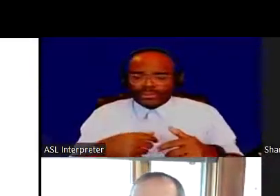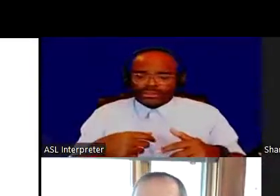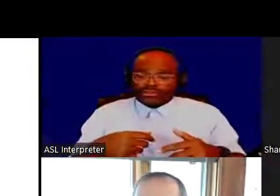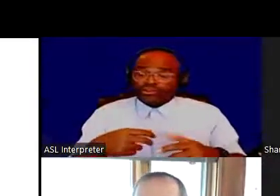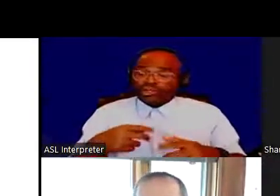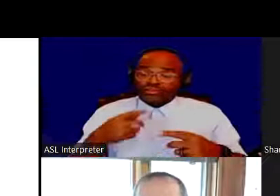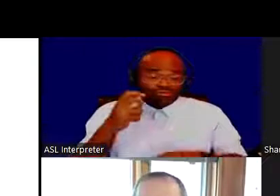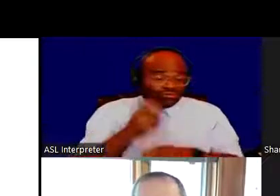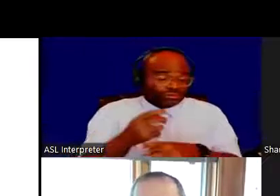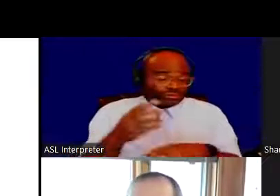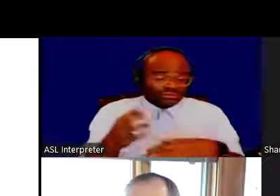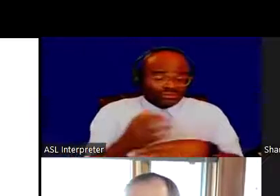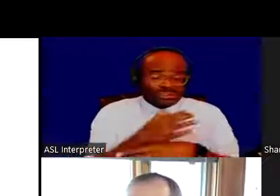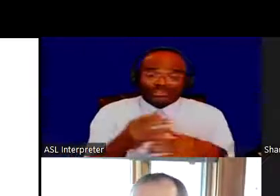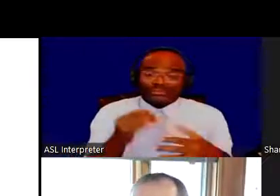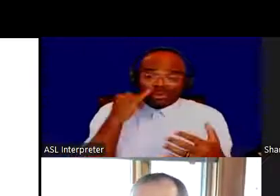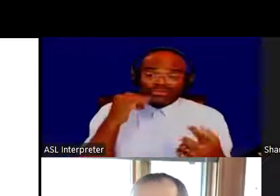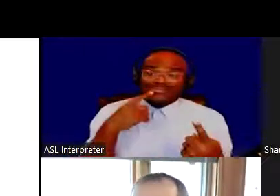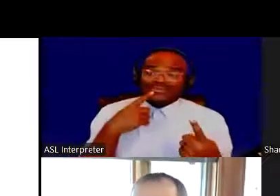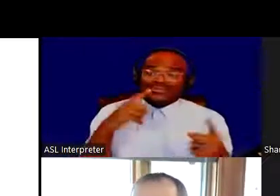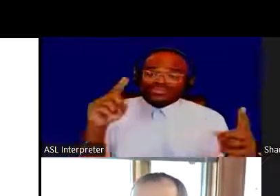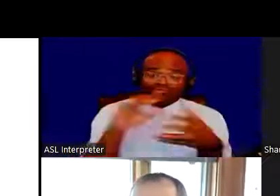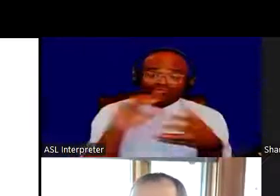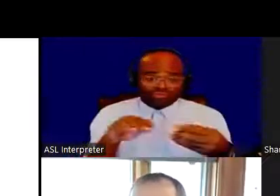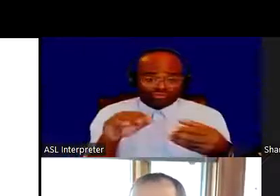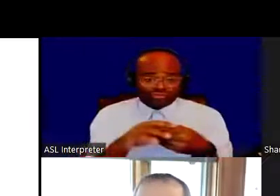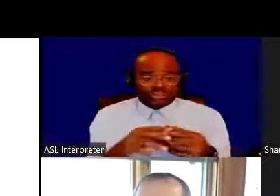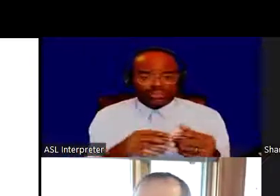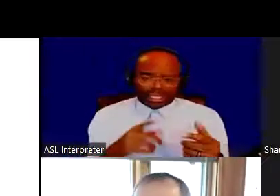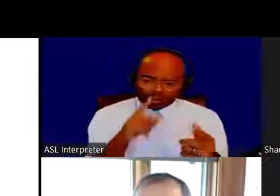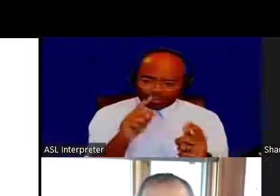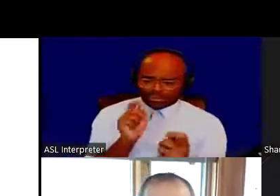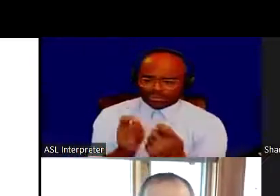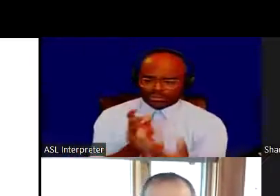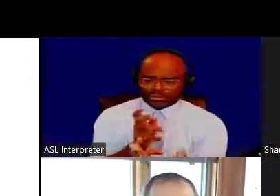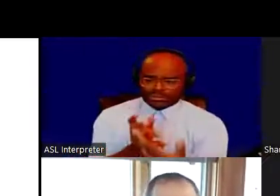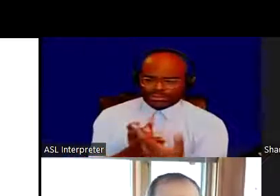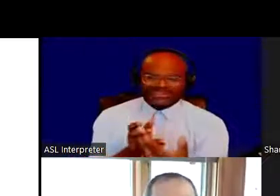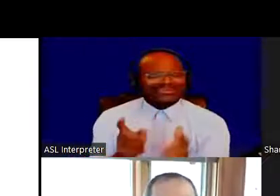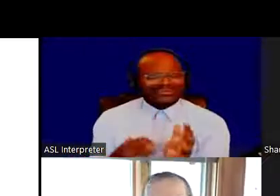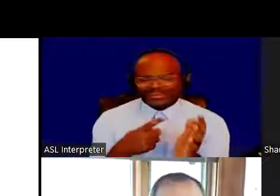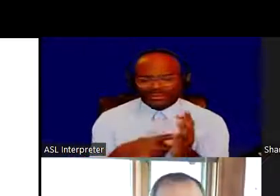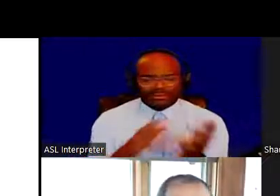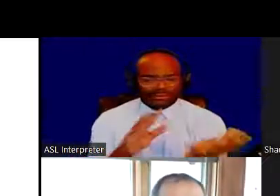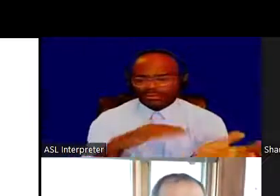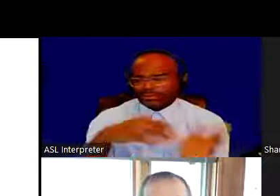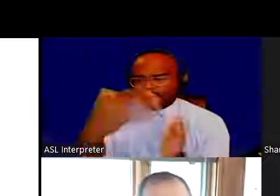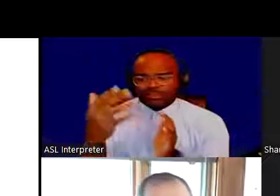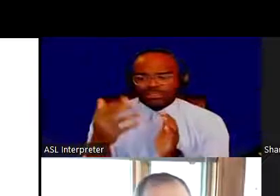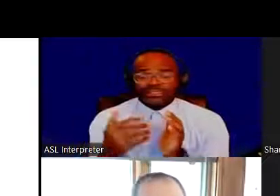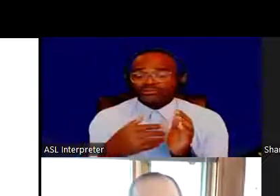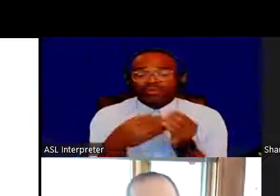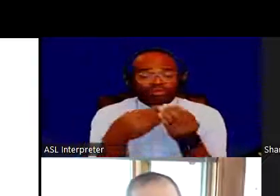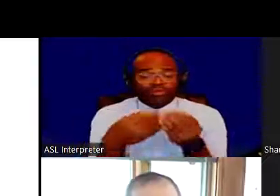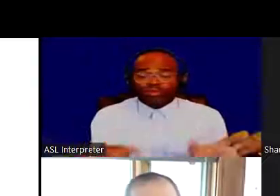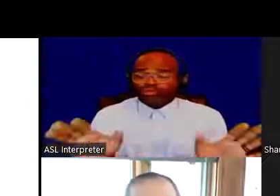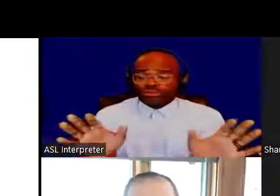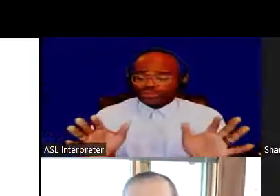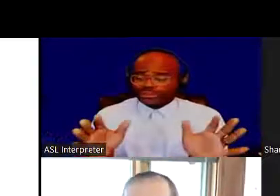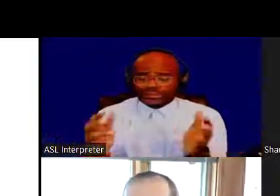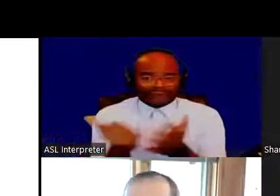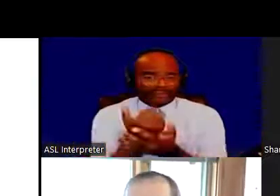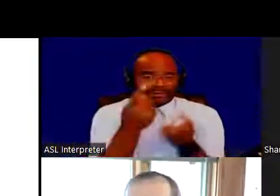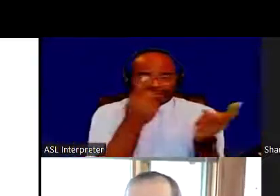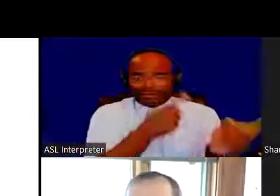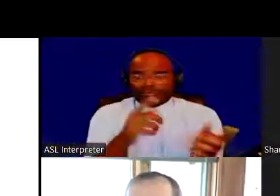stories and individual attempts at adaptation, get kind of lost in the overall churn of what's happening